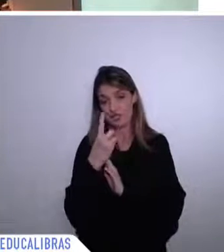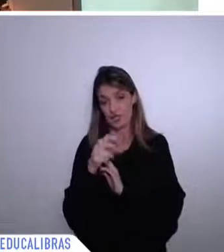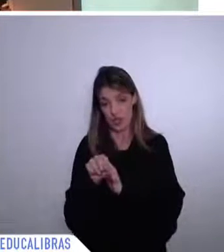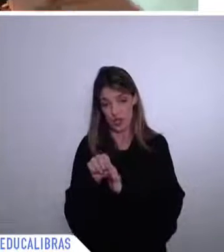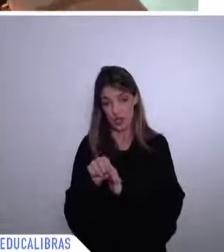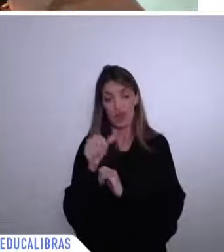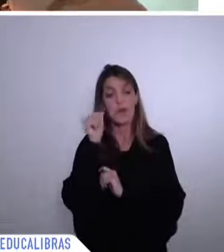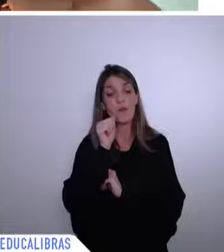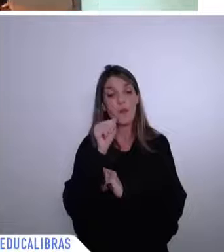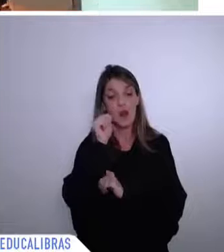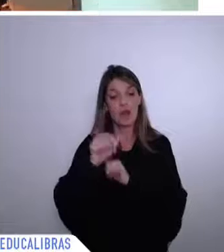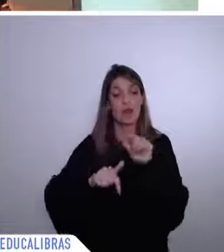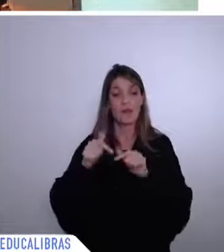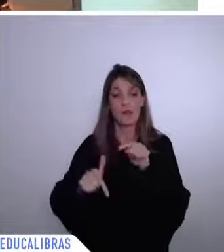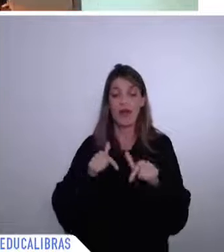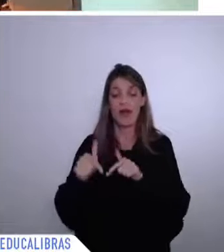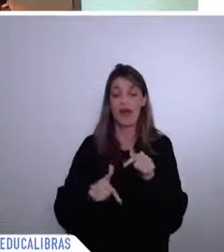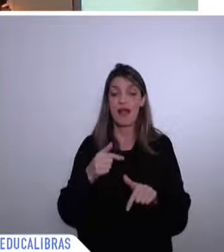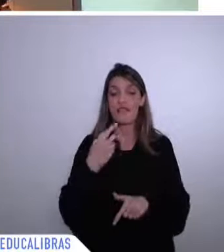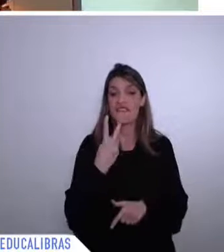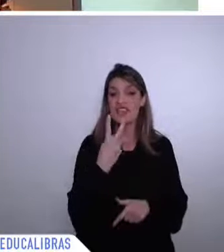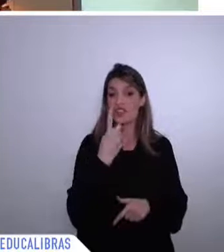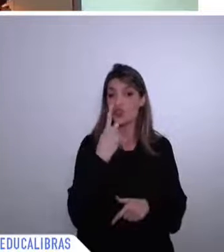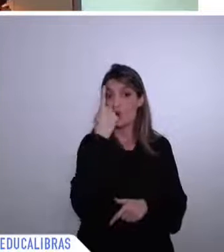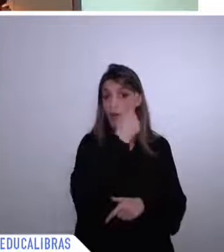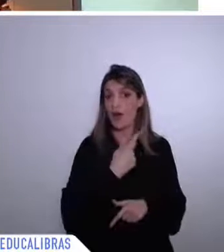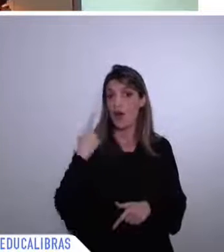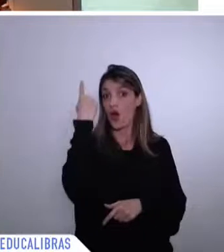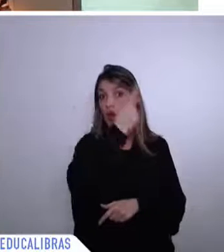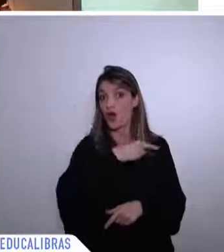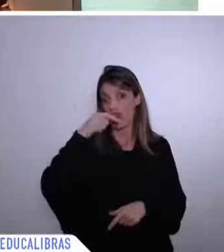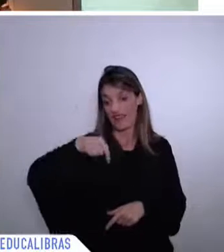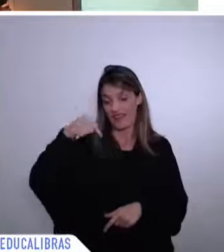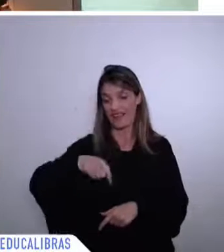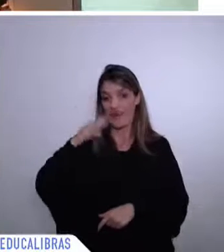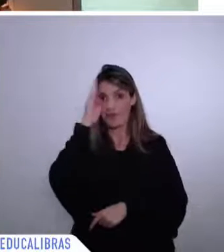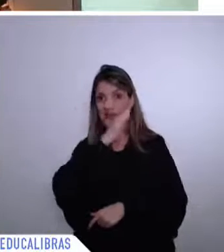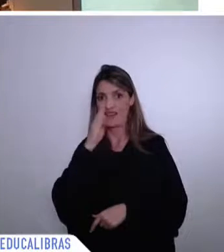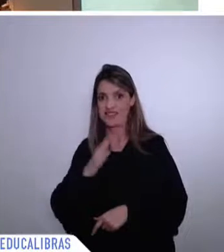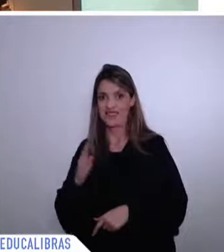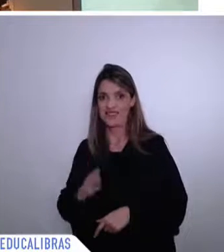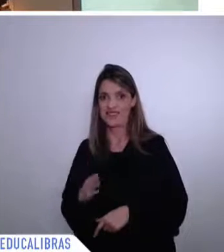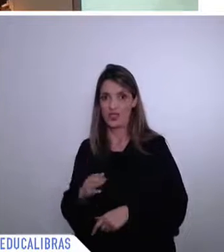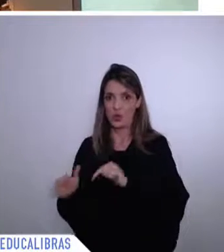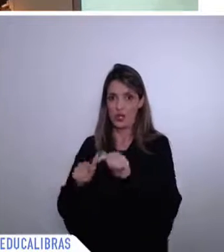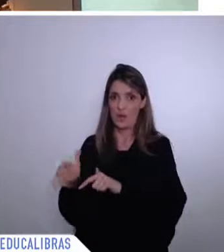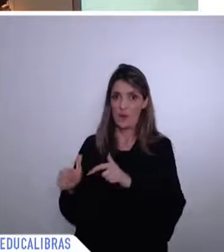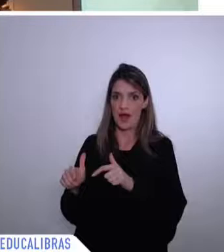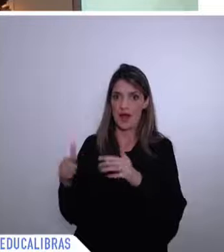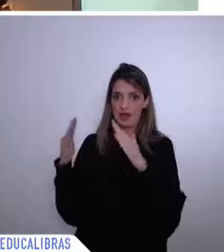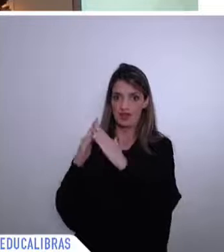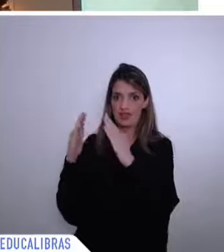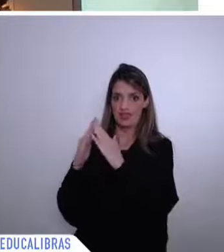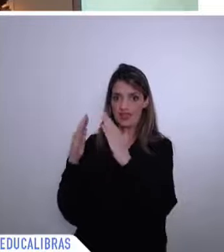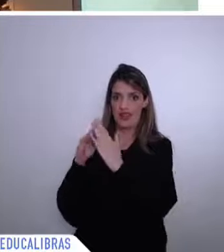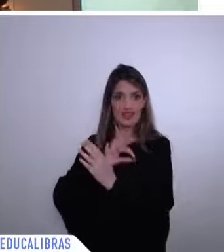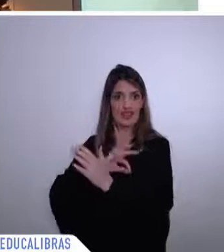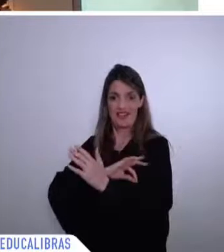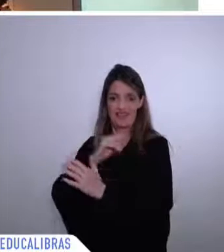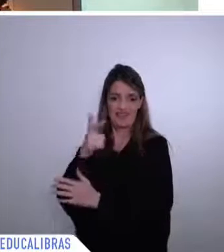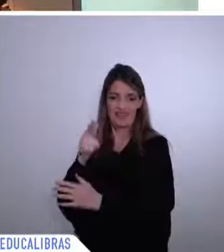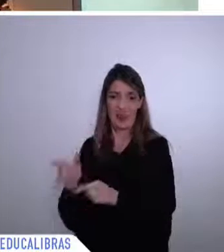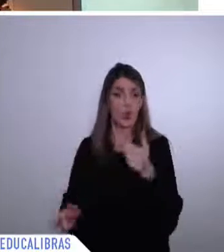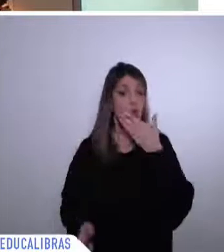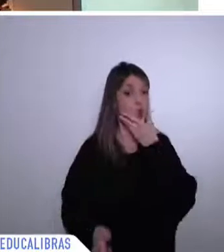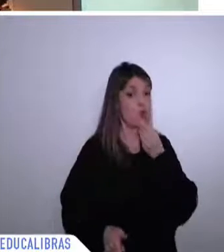The continuous activity shows that in Brazil, women work around 21 hours